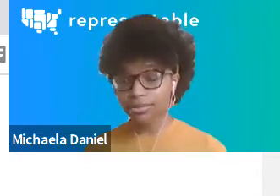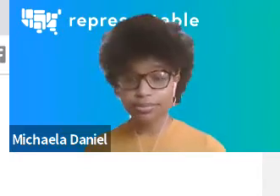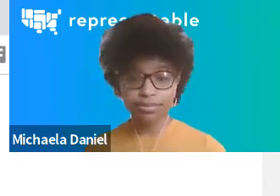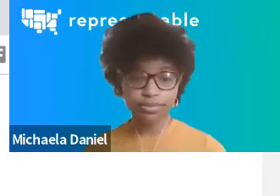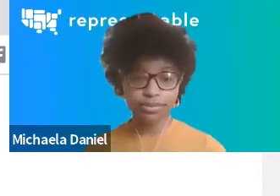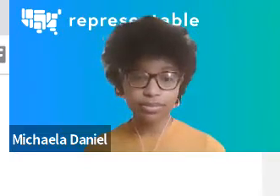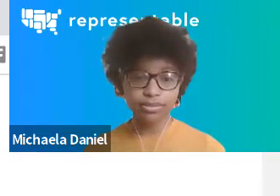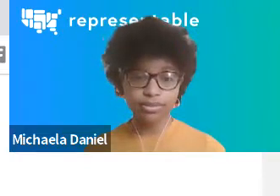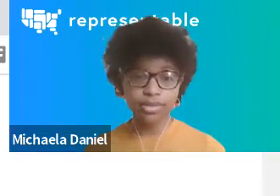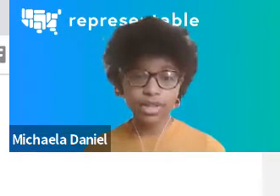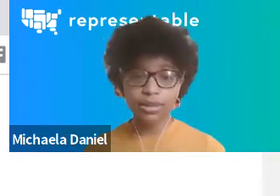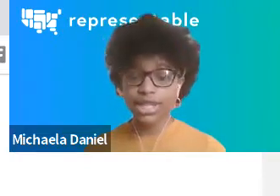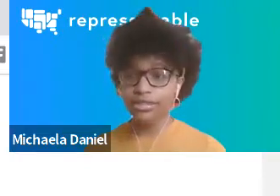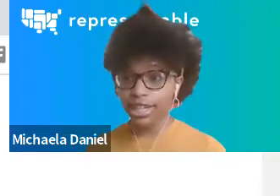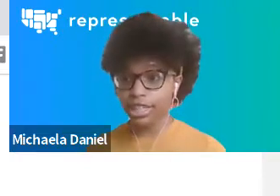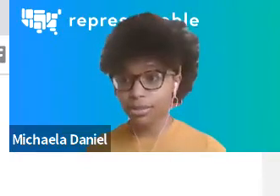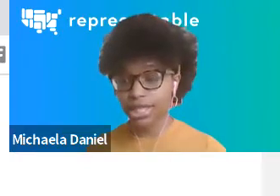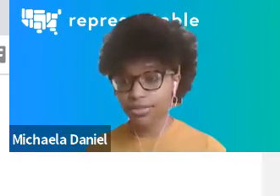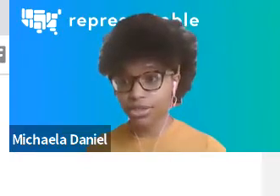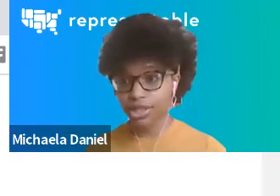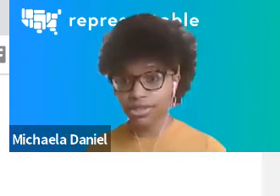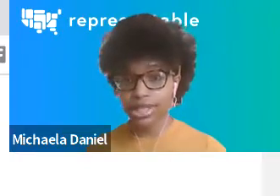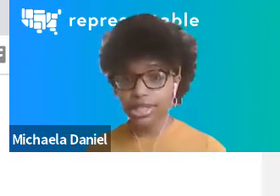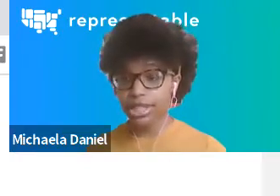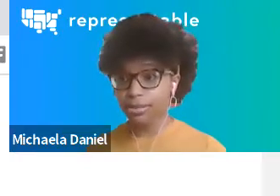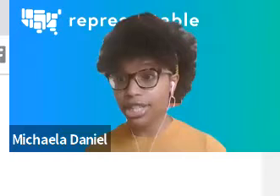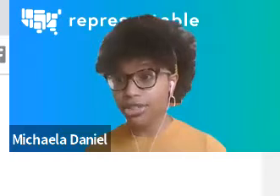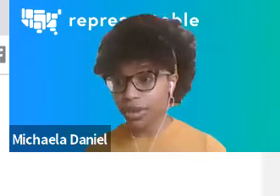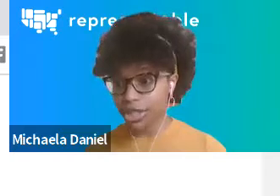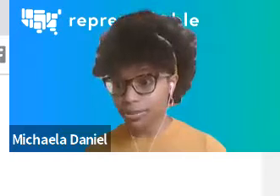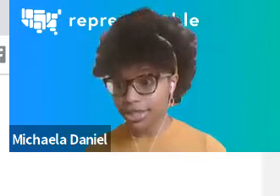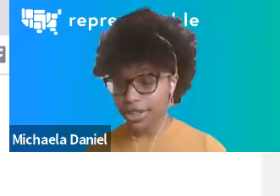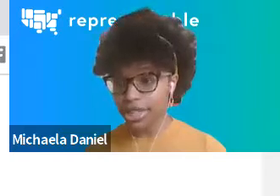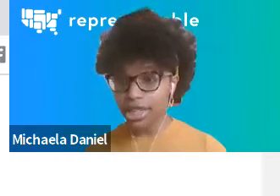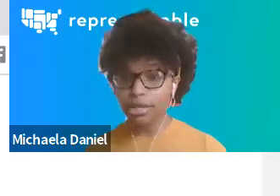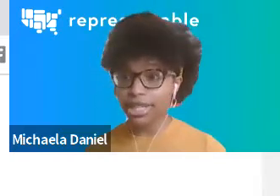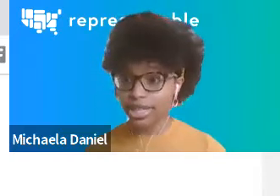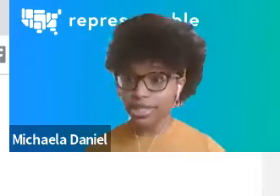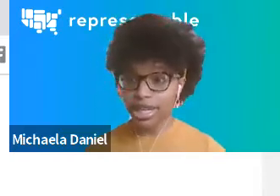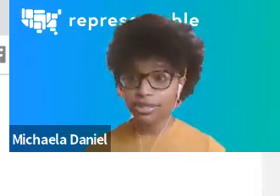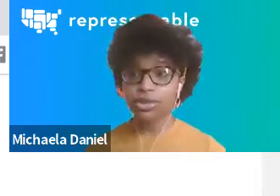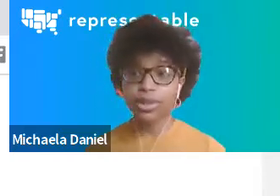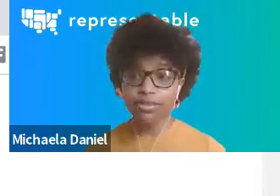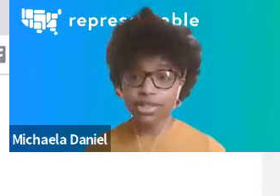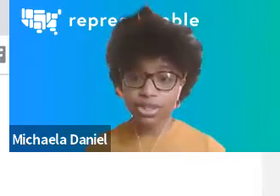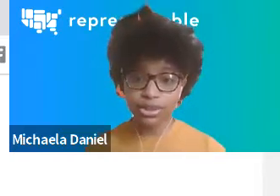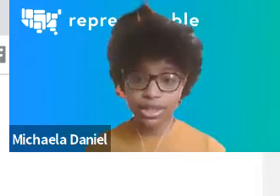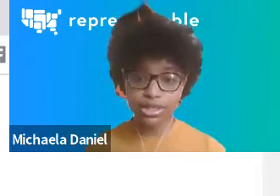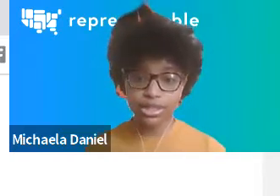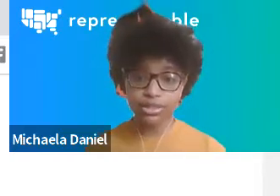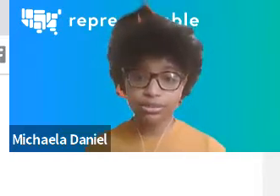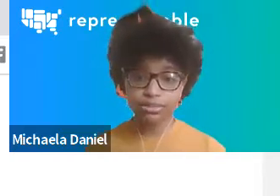lines. We then define communities of interest. Some states are very specific. My state is not, so we give the